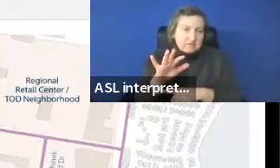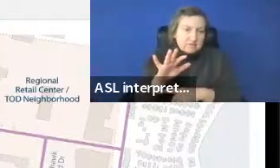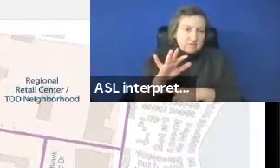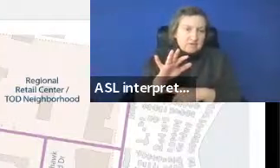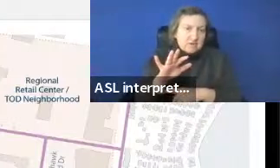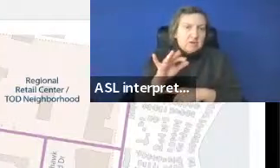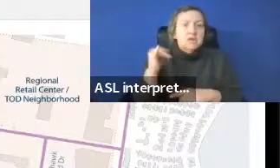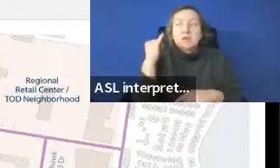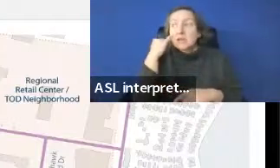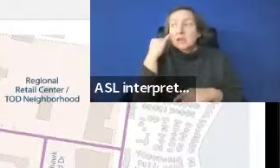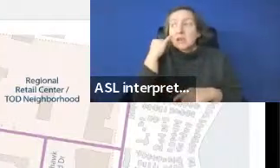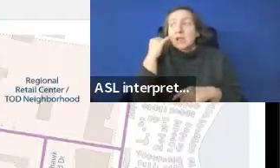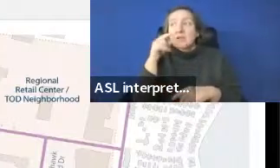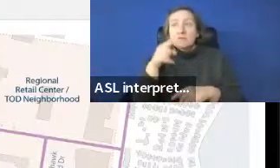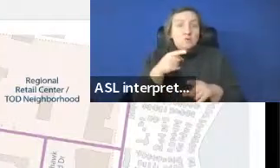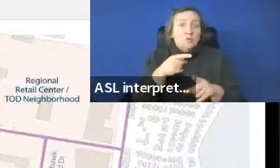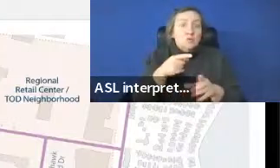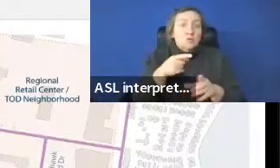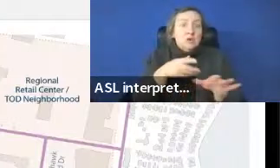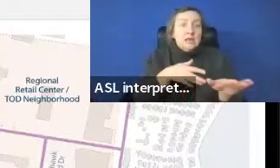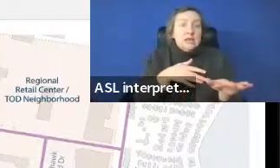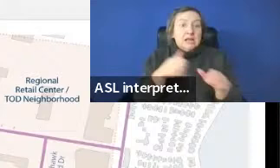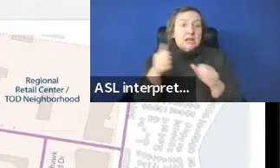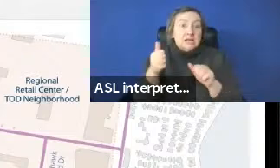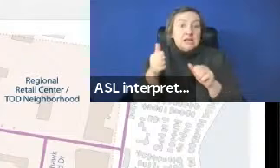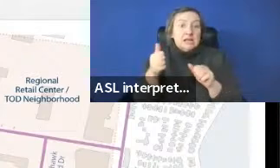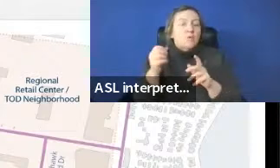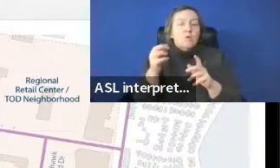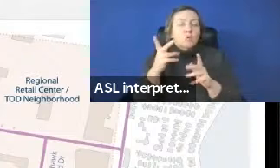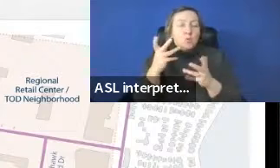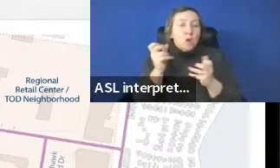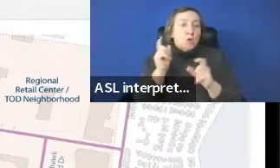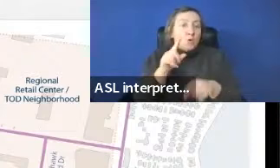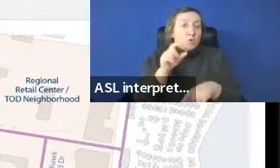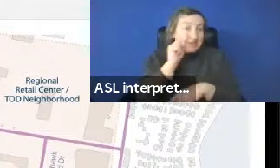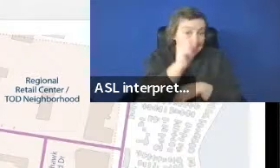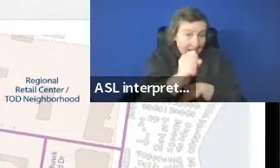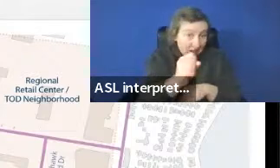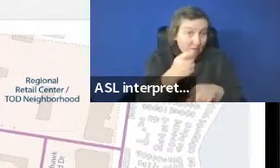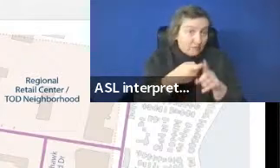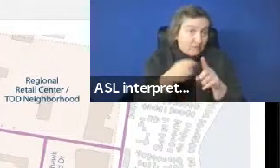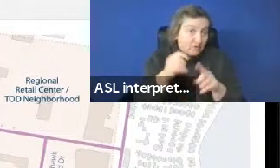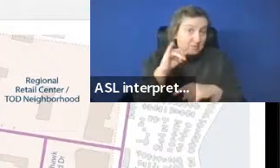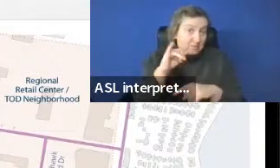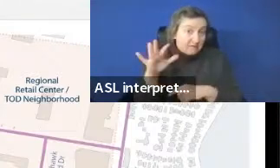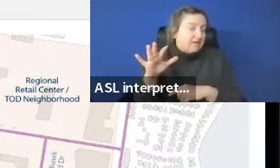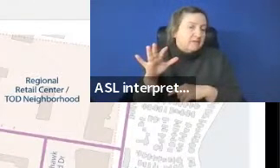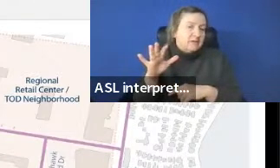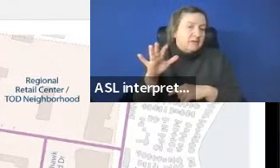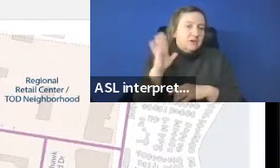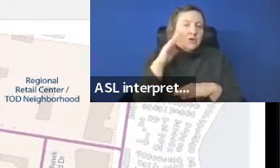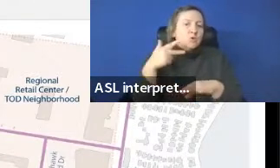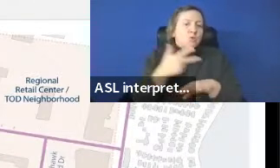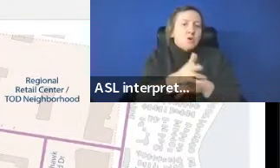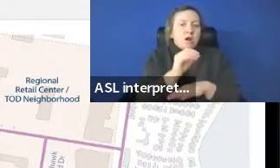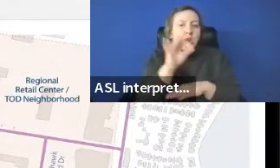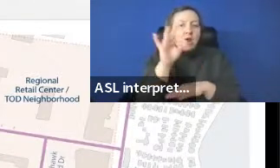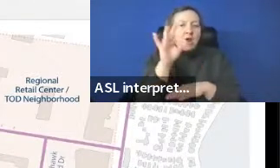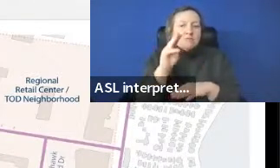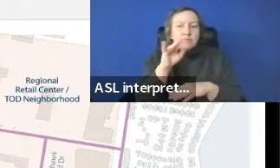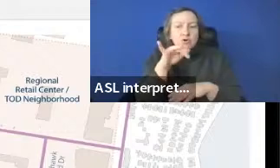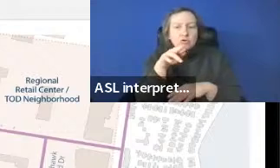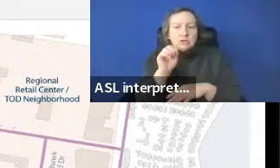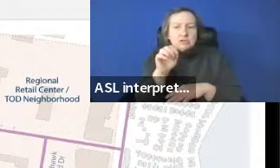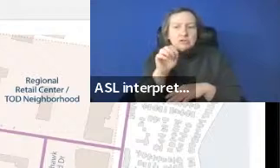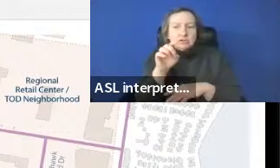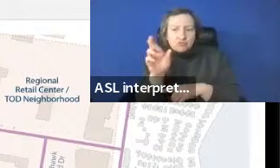you are coming from or going to the south from I-5, you would get off at Marine Drive and then